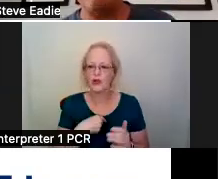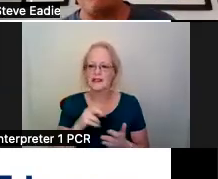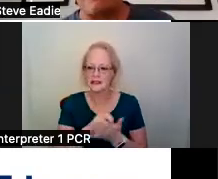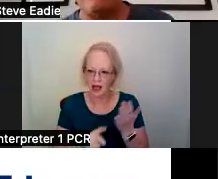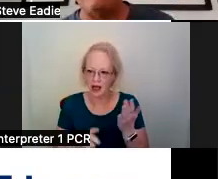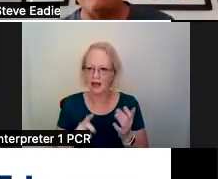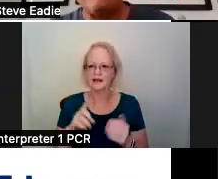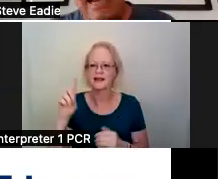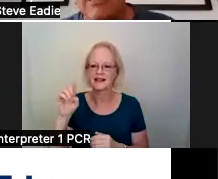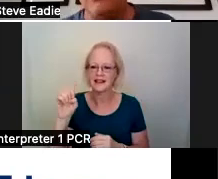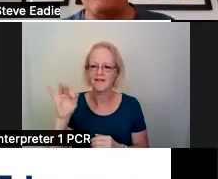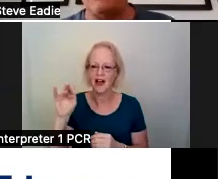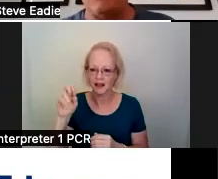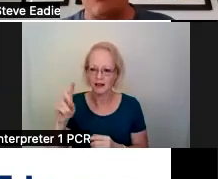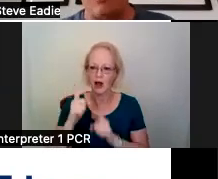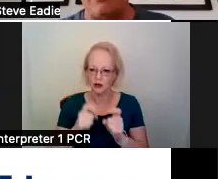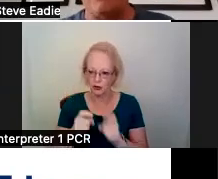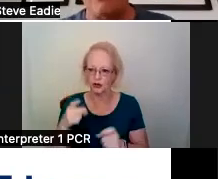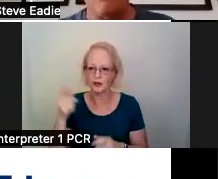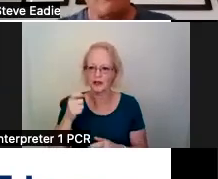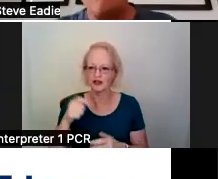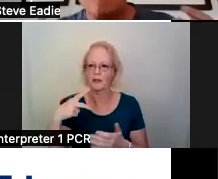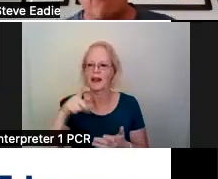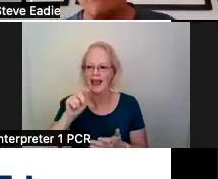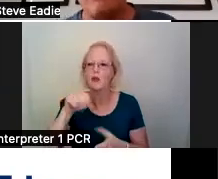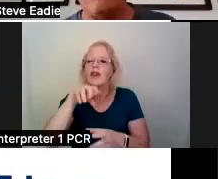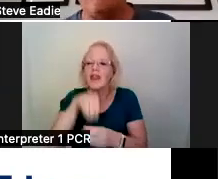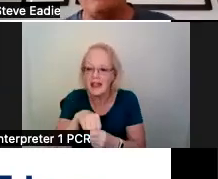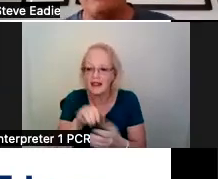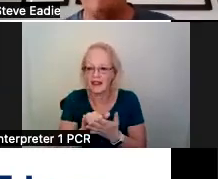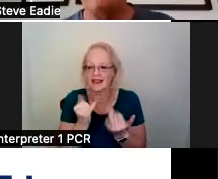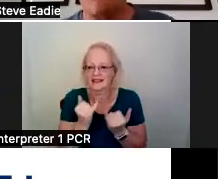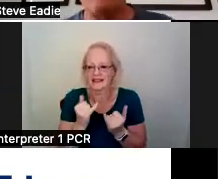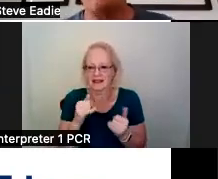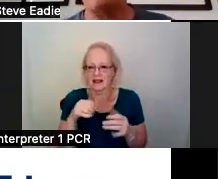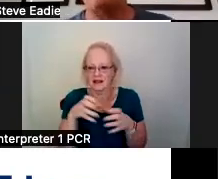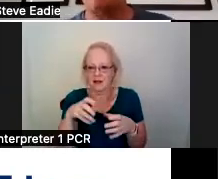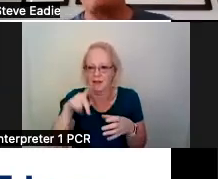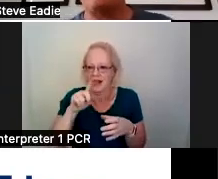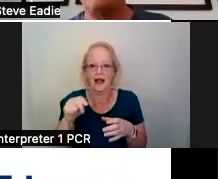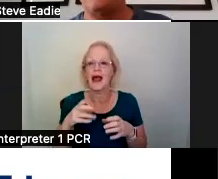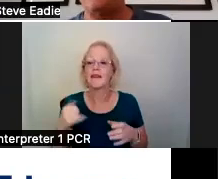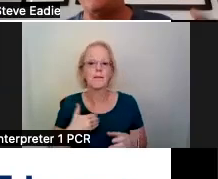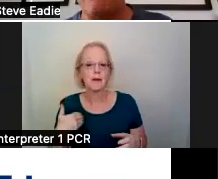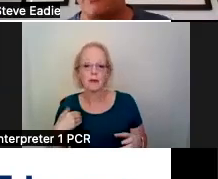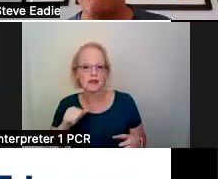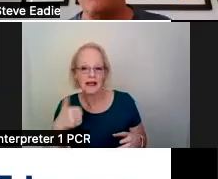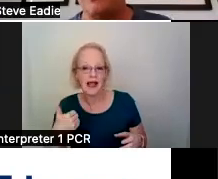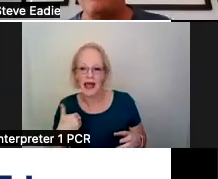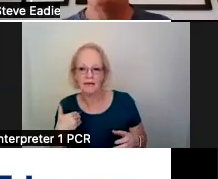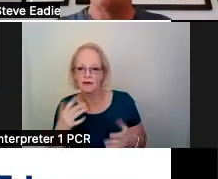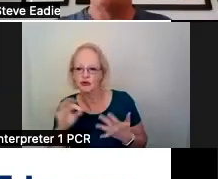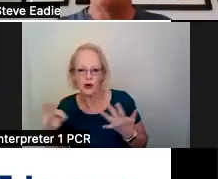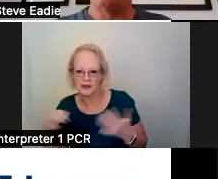contribution pension plan, it stayed in the existing plan, and the members didn't receive choice with respect to the